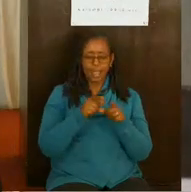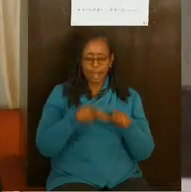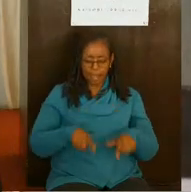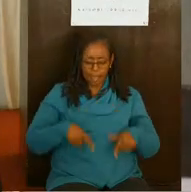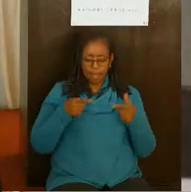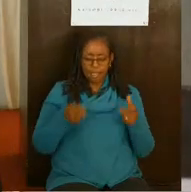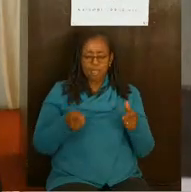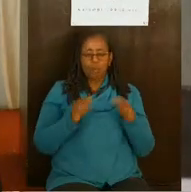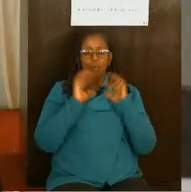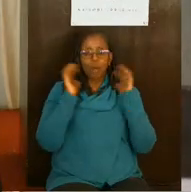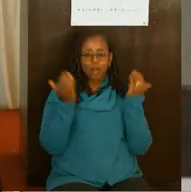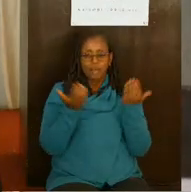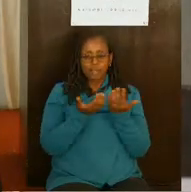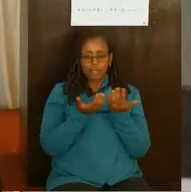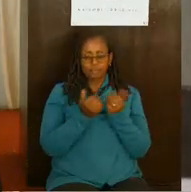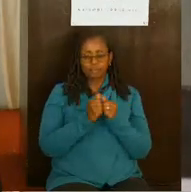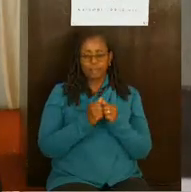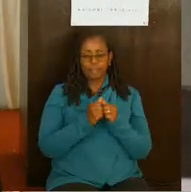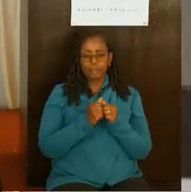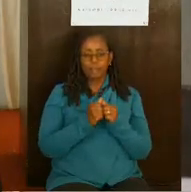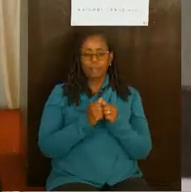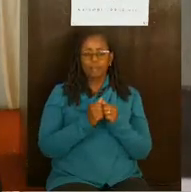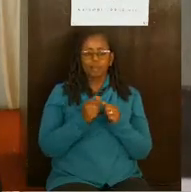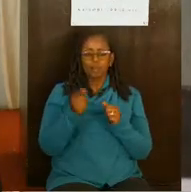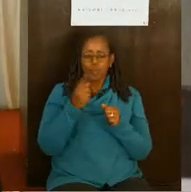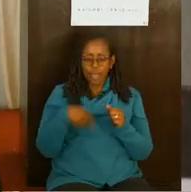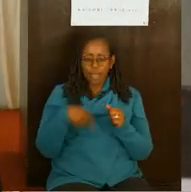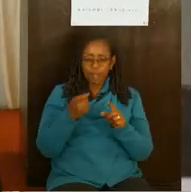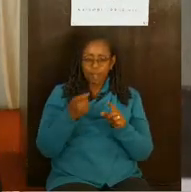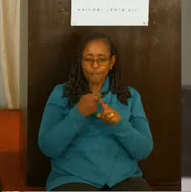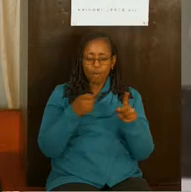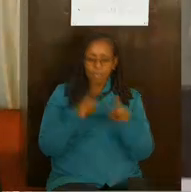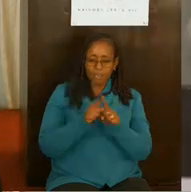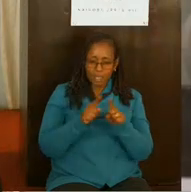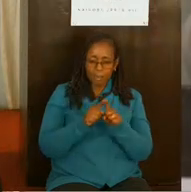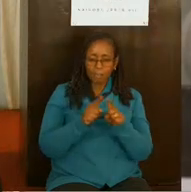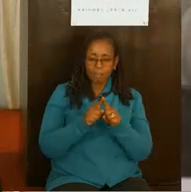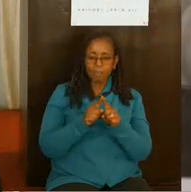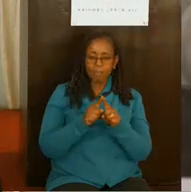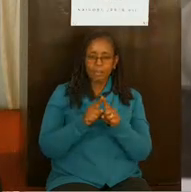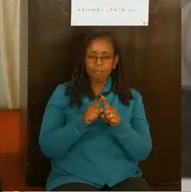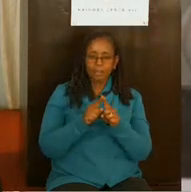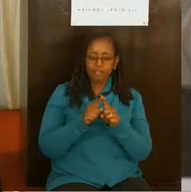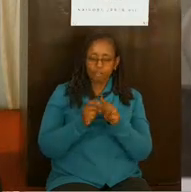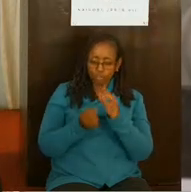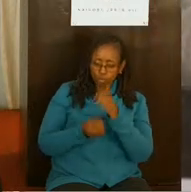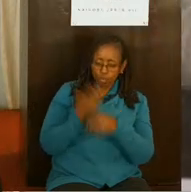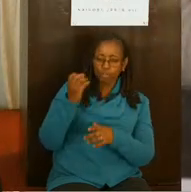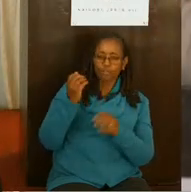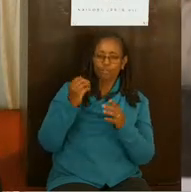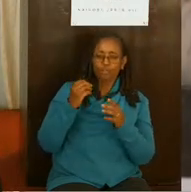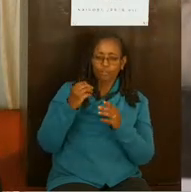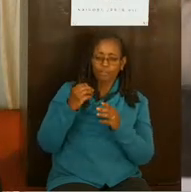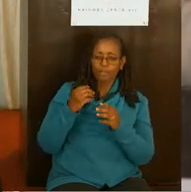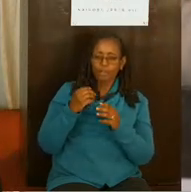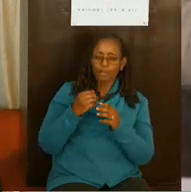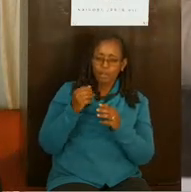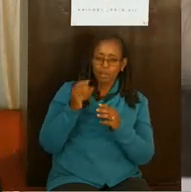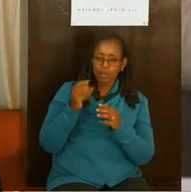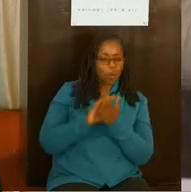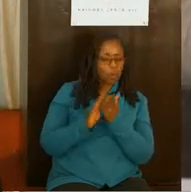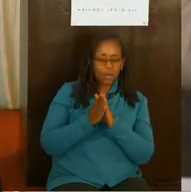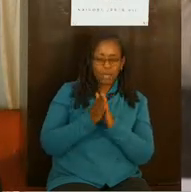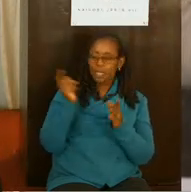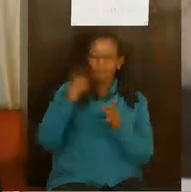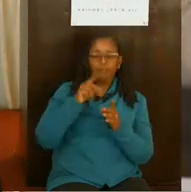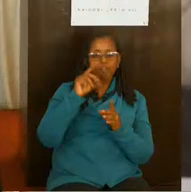because our creation we come from the same source of of humanity where nobody else came from any other